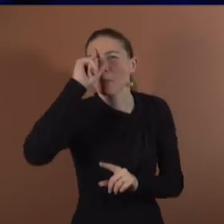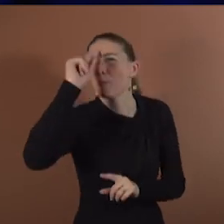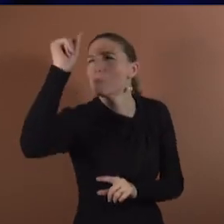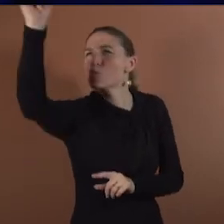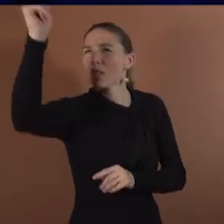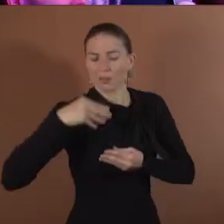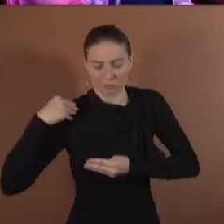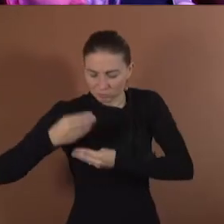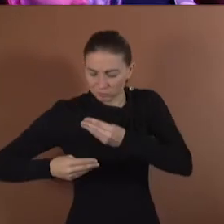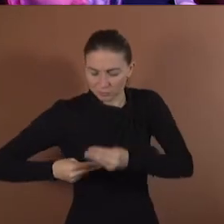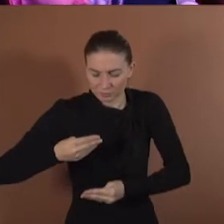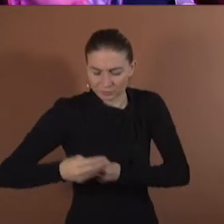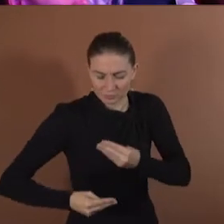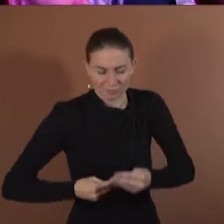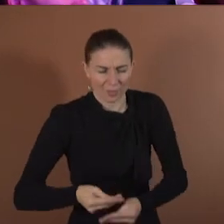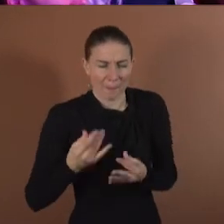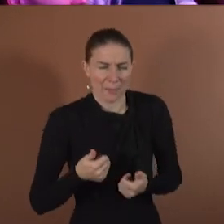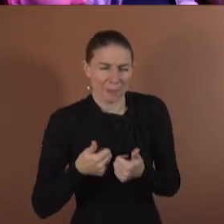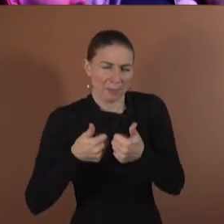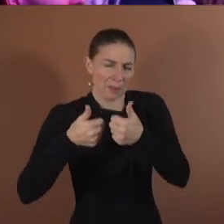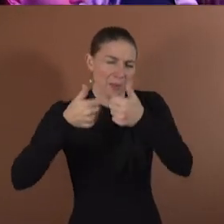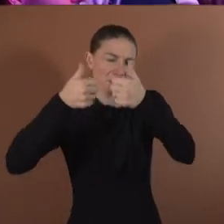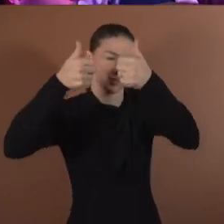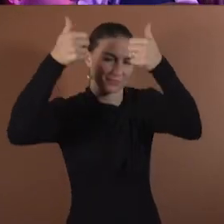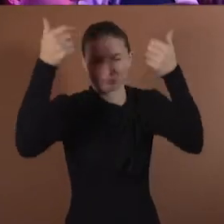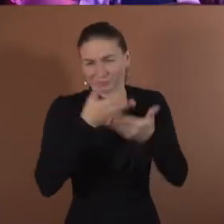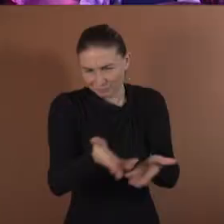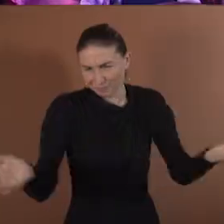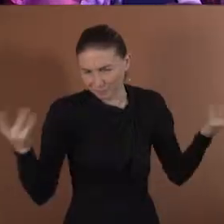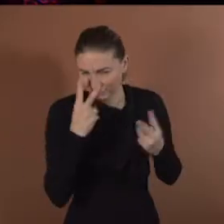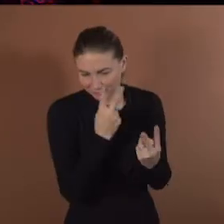that passes. So that's good.